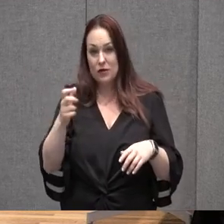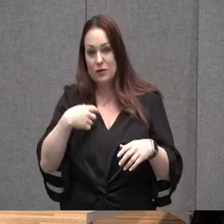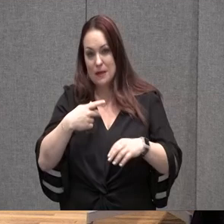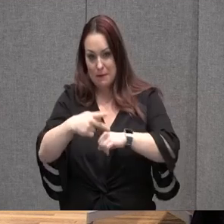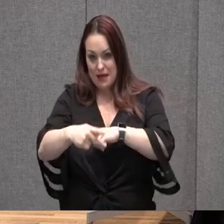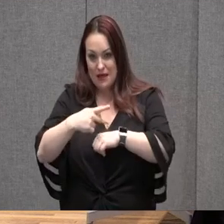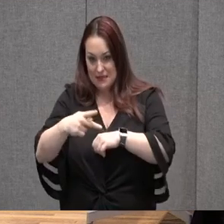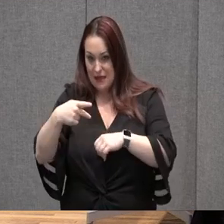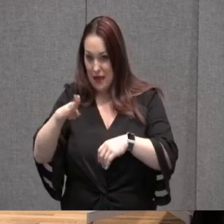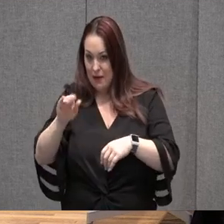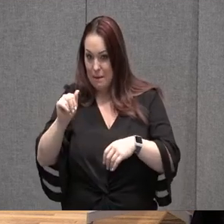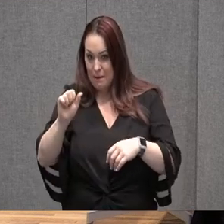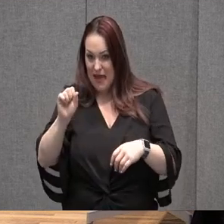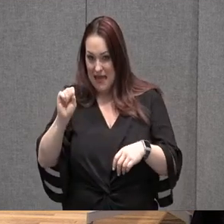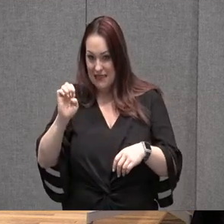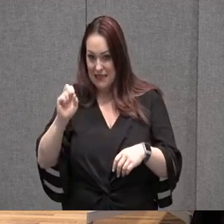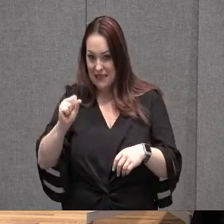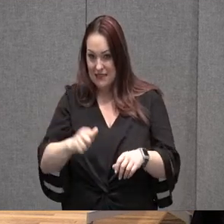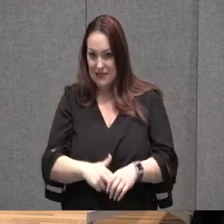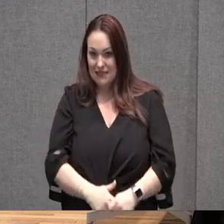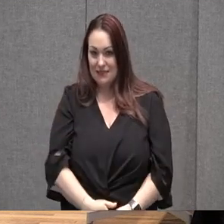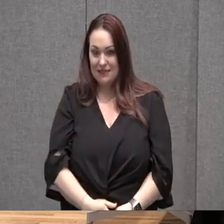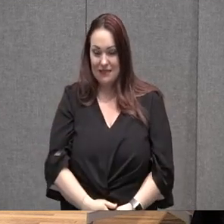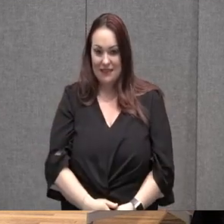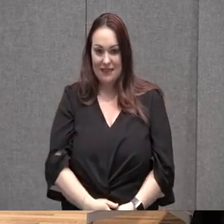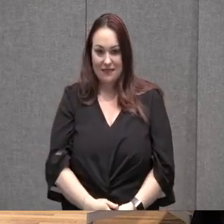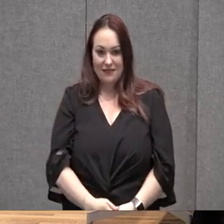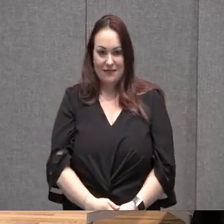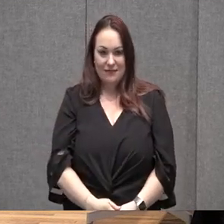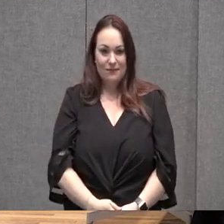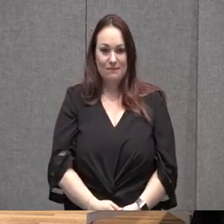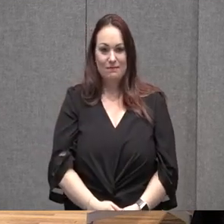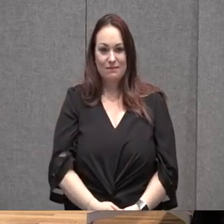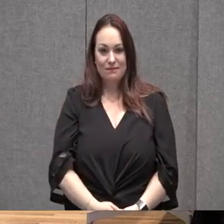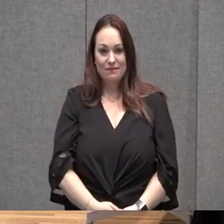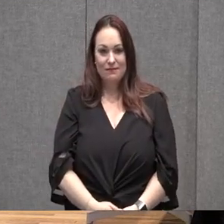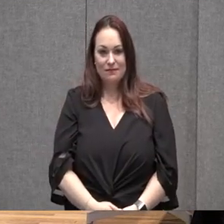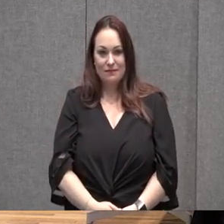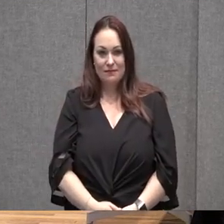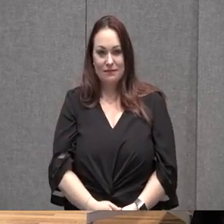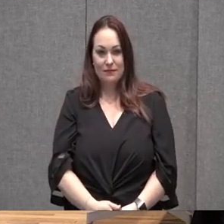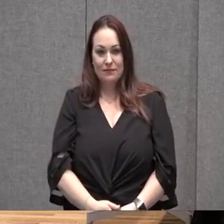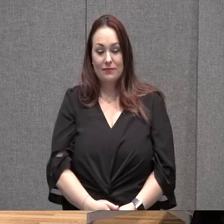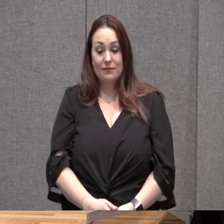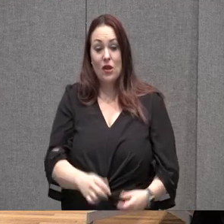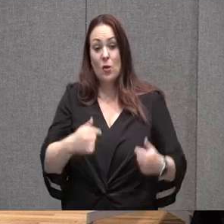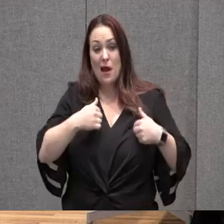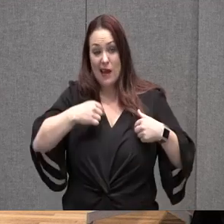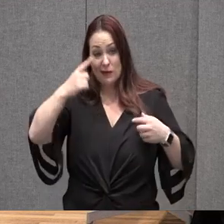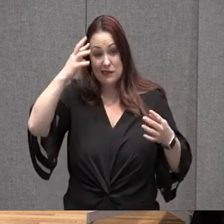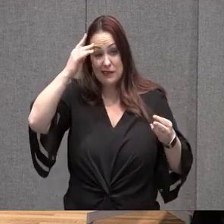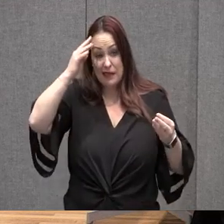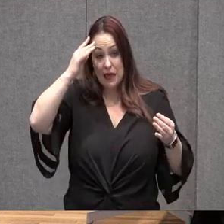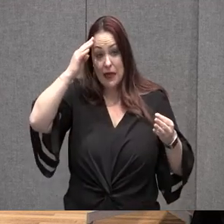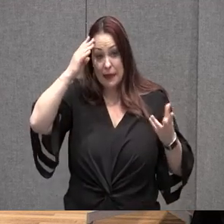The plastic bases? Yeah. So I was thinking, what